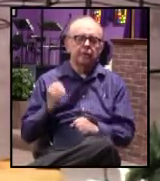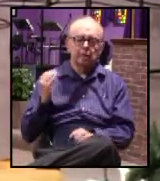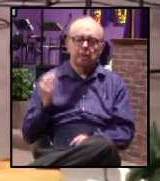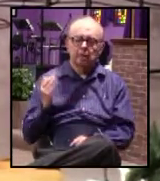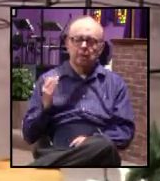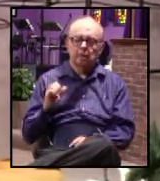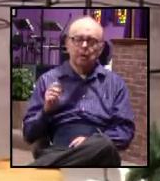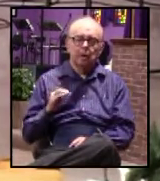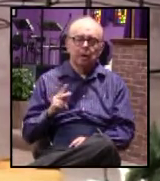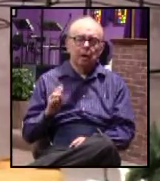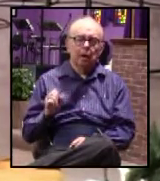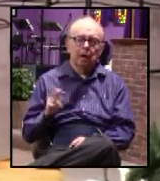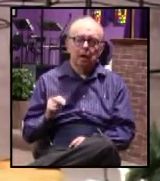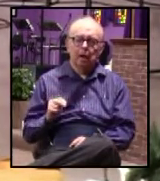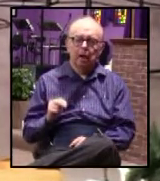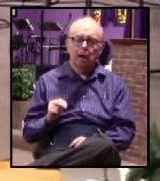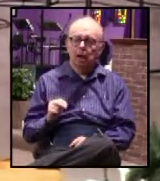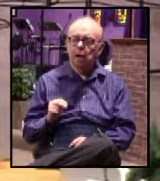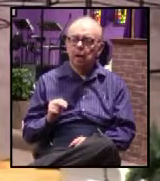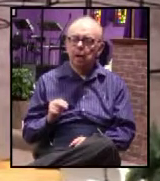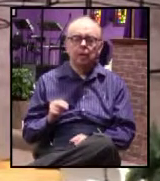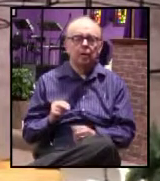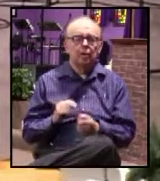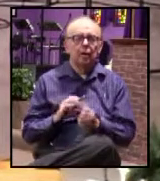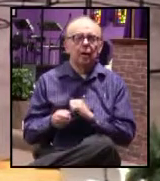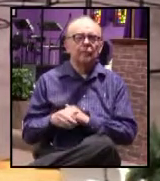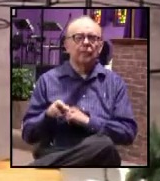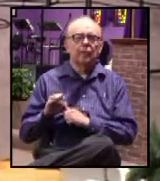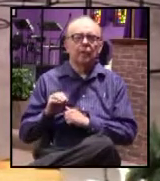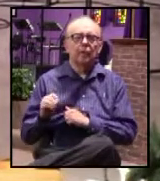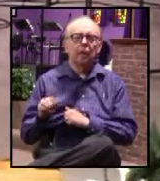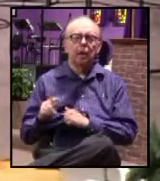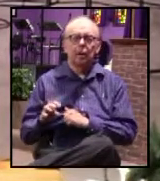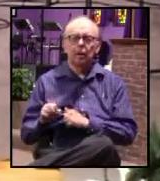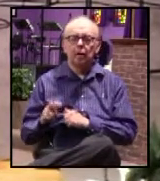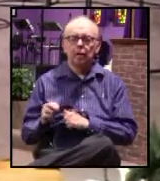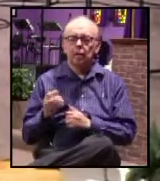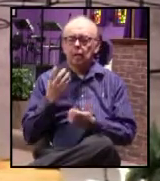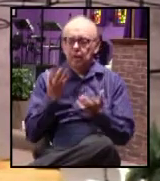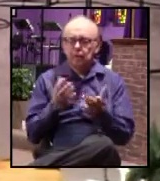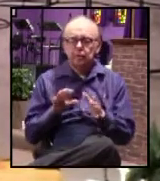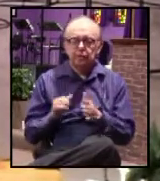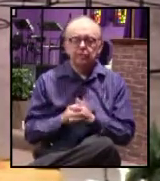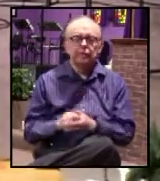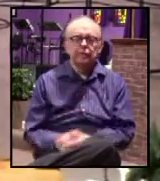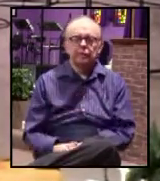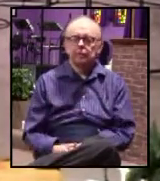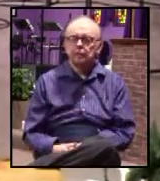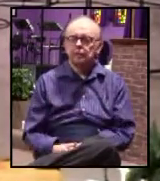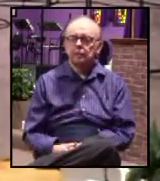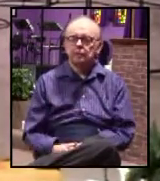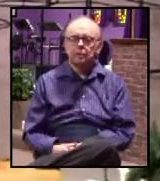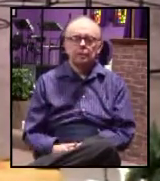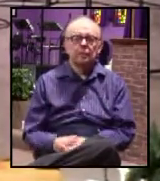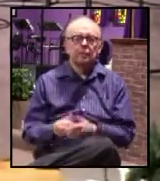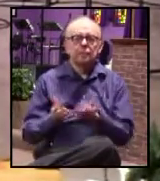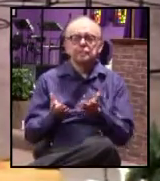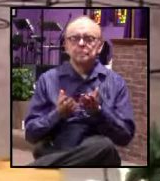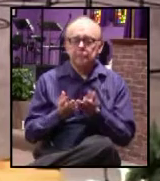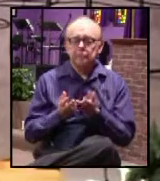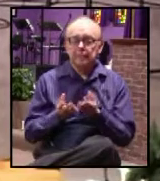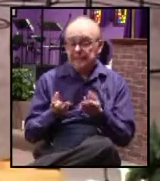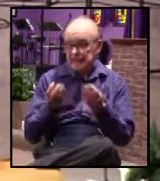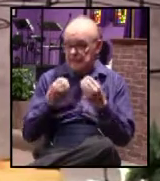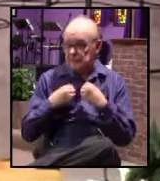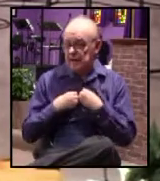on Jackson Lane off of Roosevelt. And here's what I'd like for you to do. I want you to